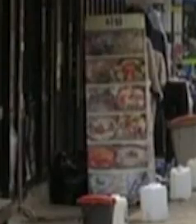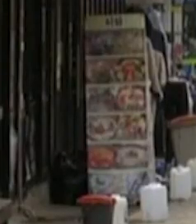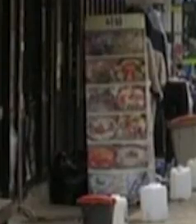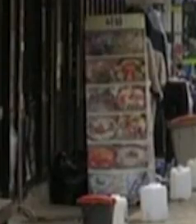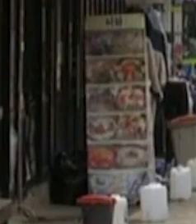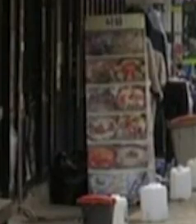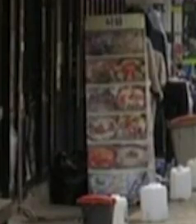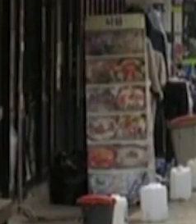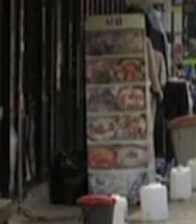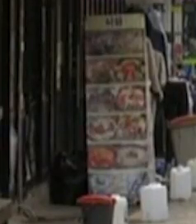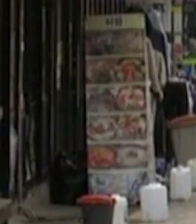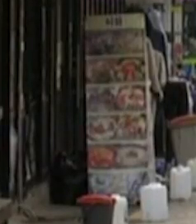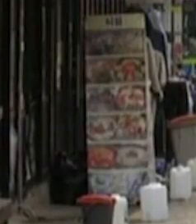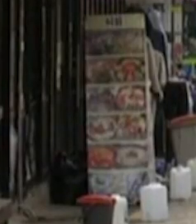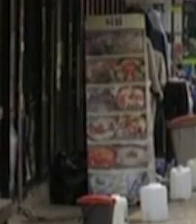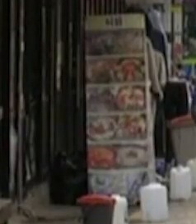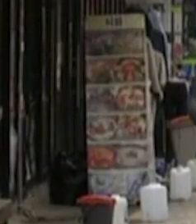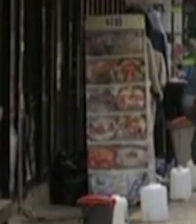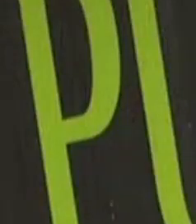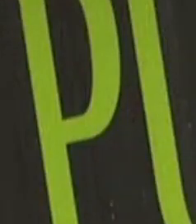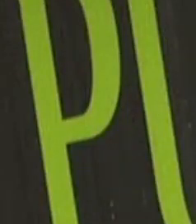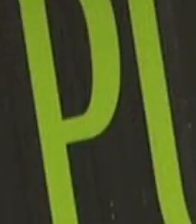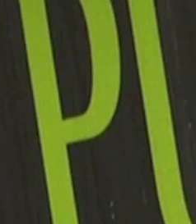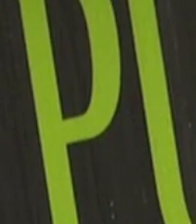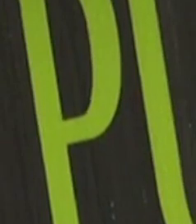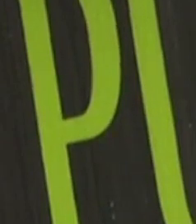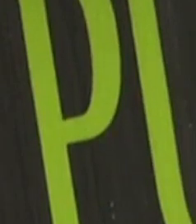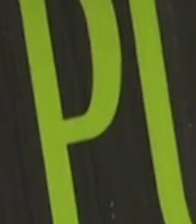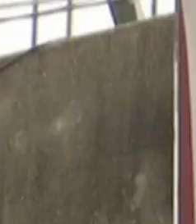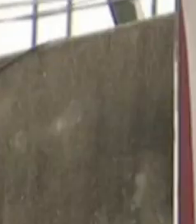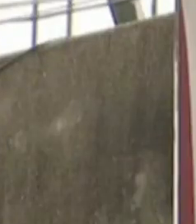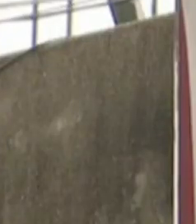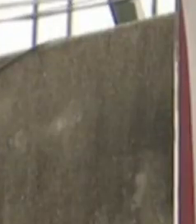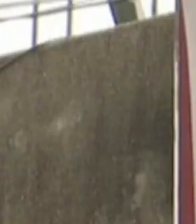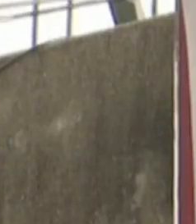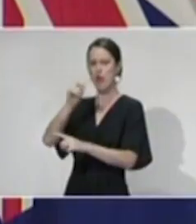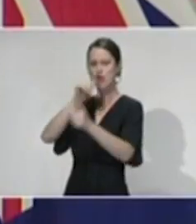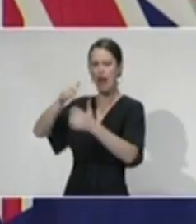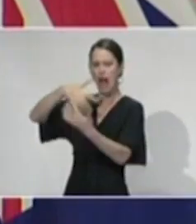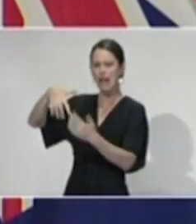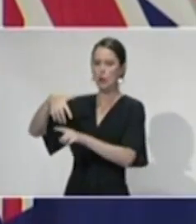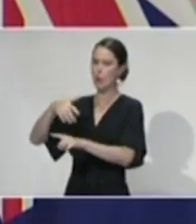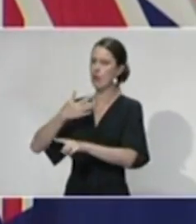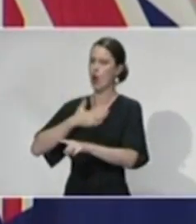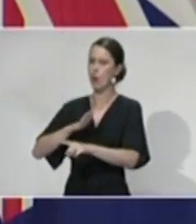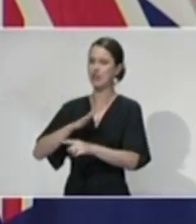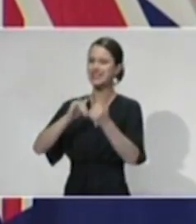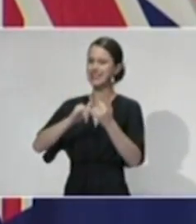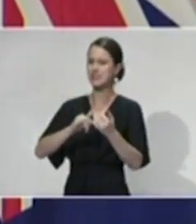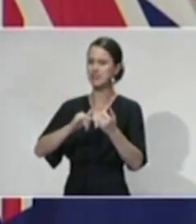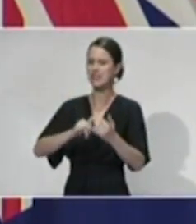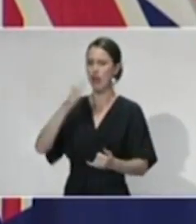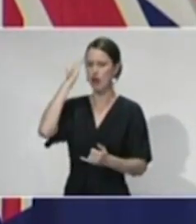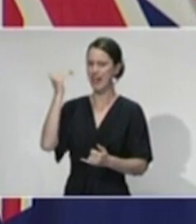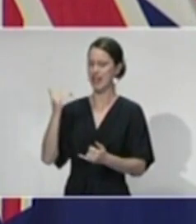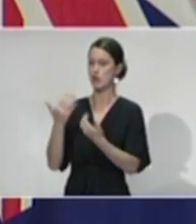pointing to a recent spike of 50 cases in South Korea after one man went to 5 nightclubs. We don't want to be South Korea. Open